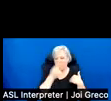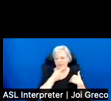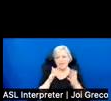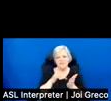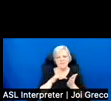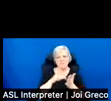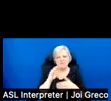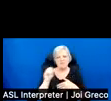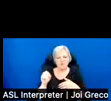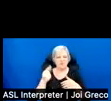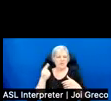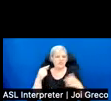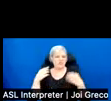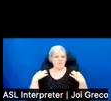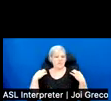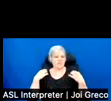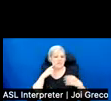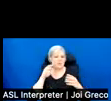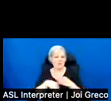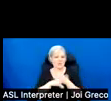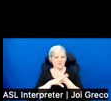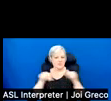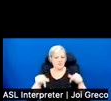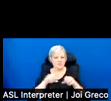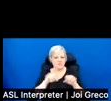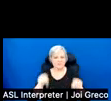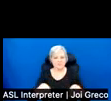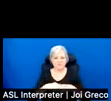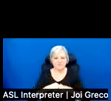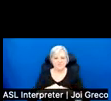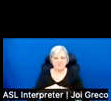wearing a green top for this Zoom session today.